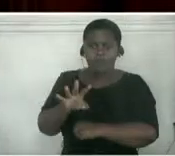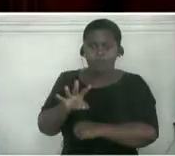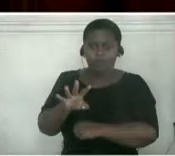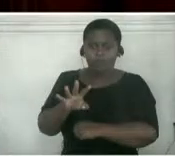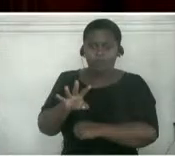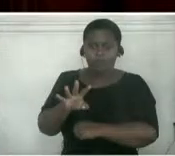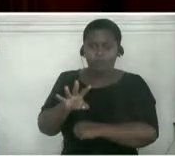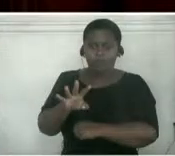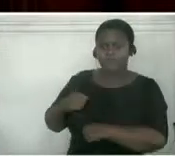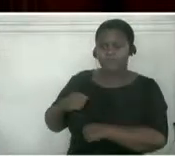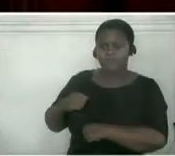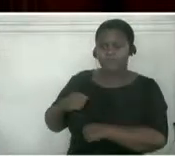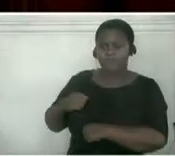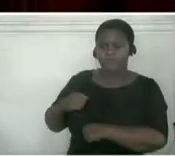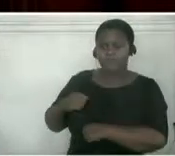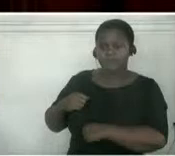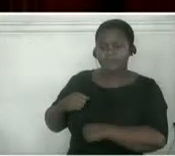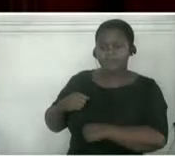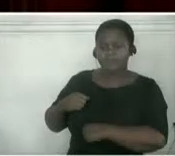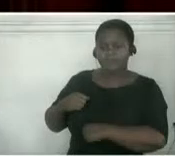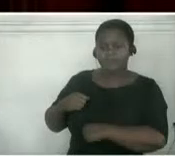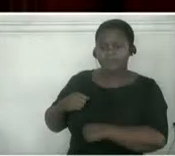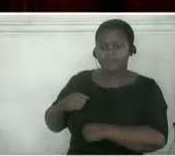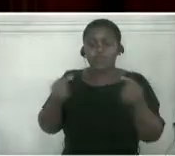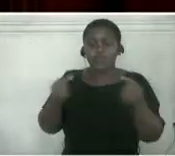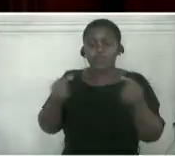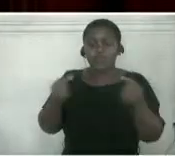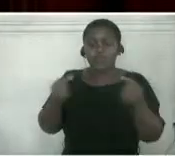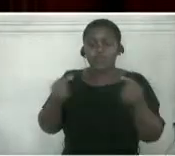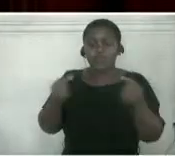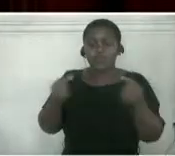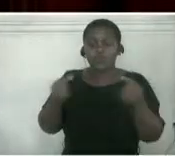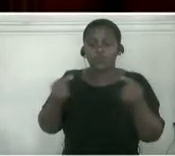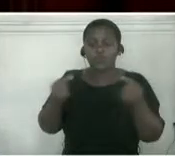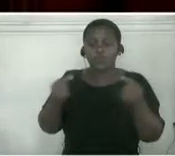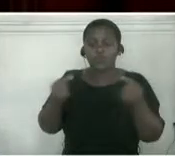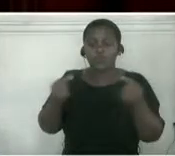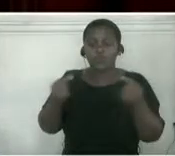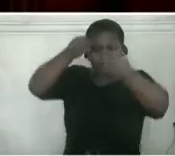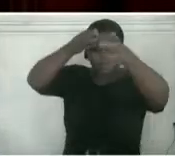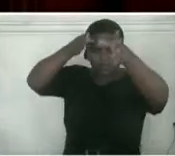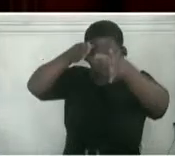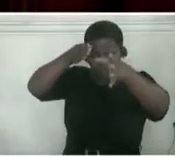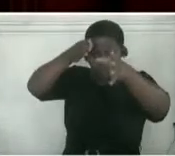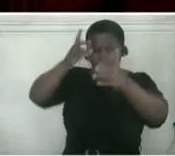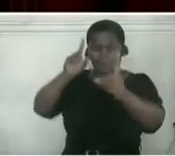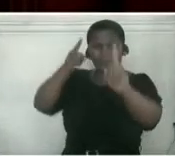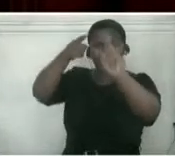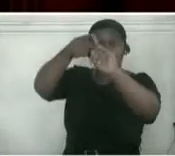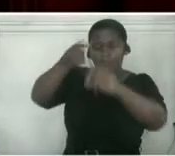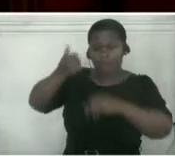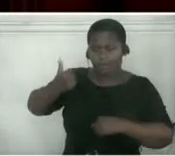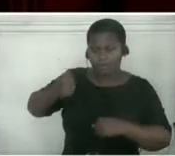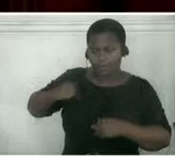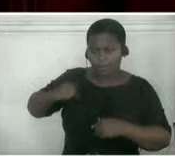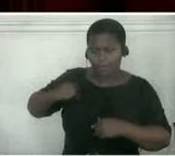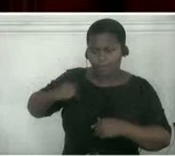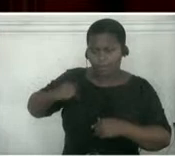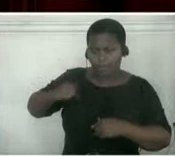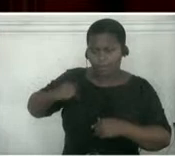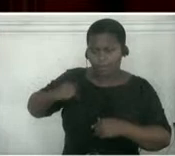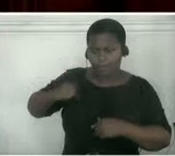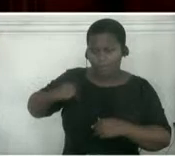municipalities. We have similarly deployed financial experts to targeted municipalities to ensure